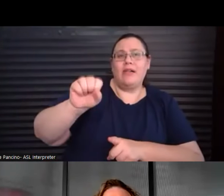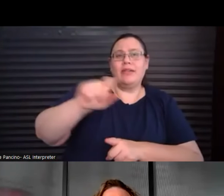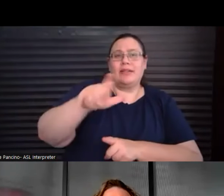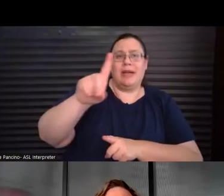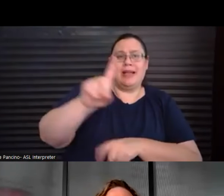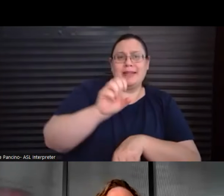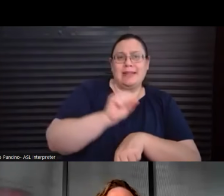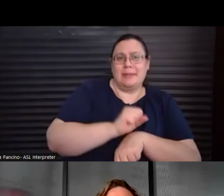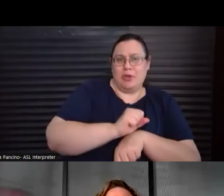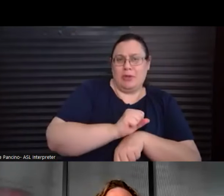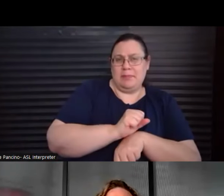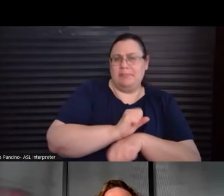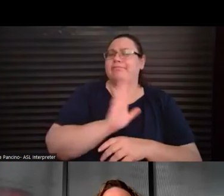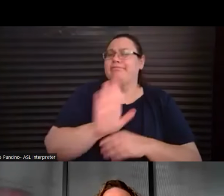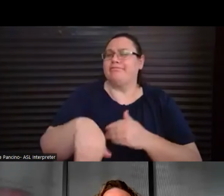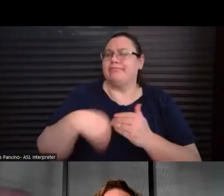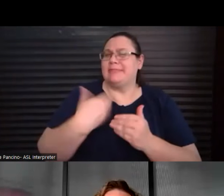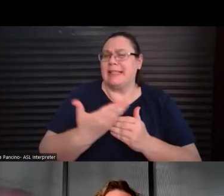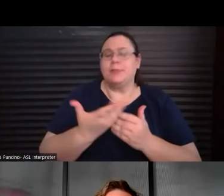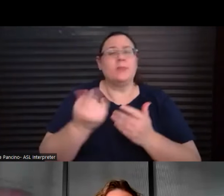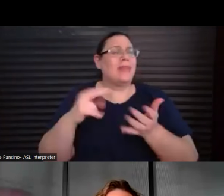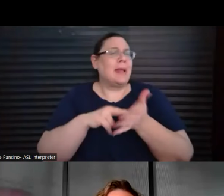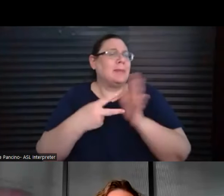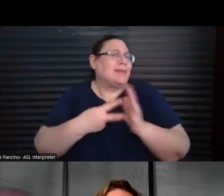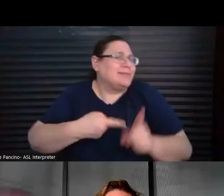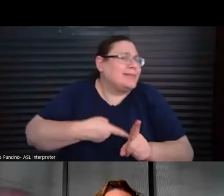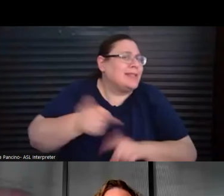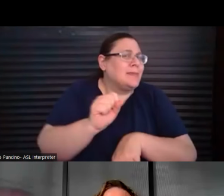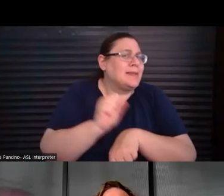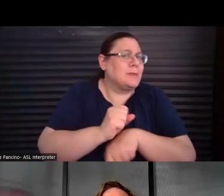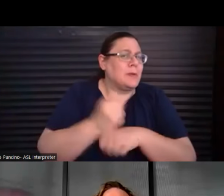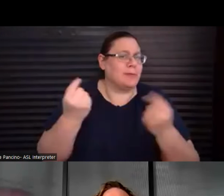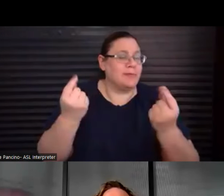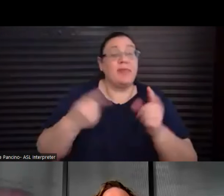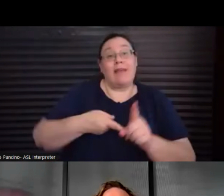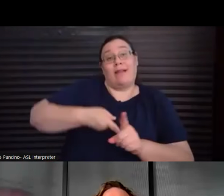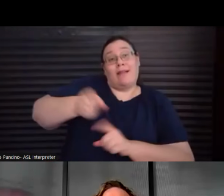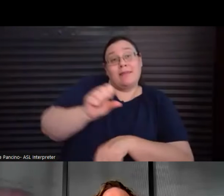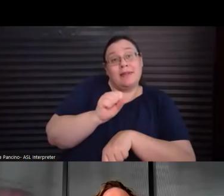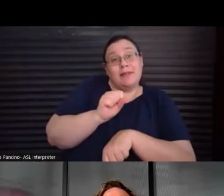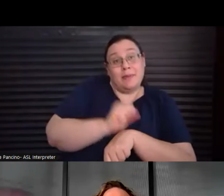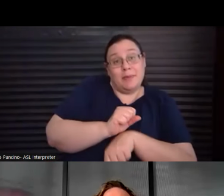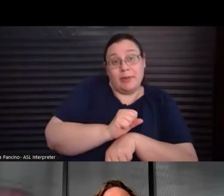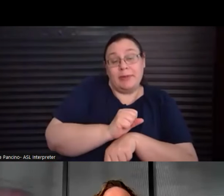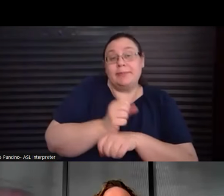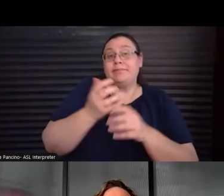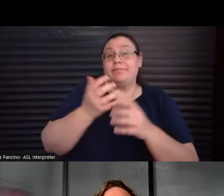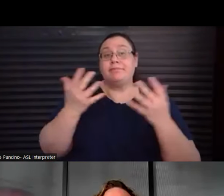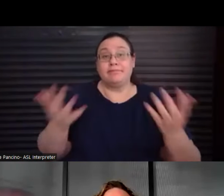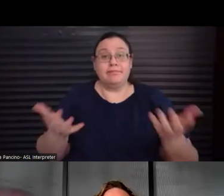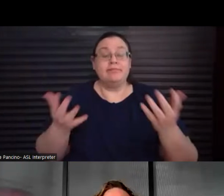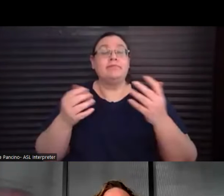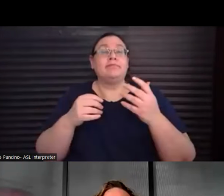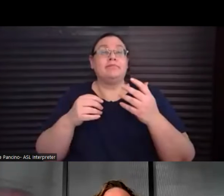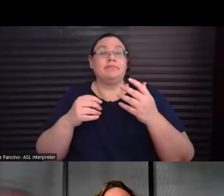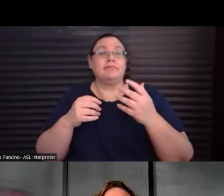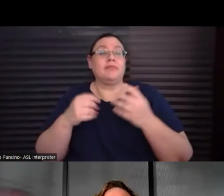next slide. What is customized employment? Customized employment is